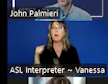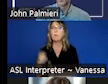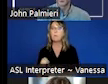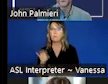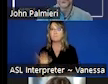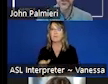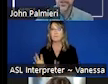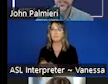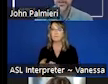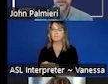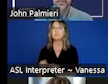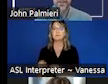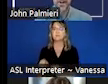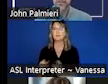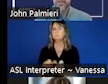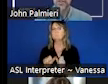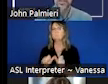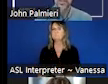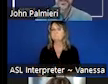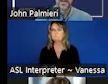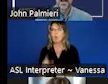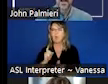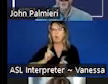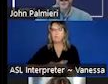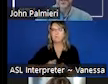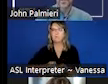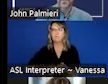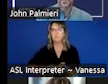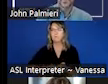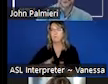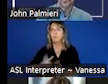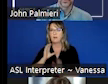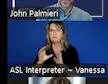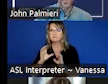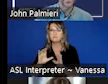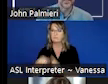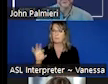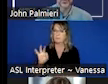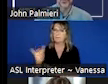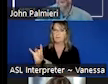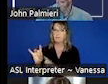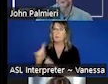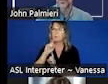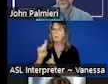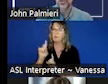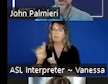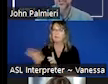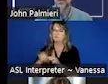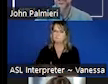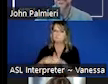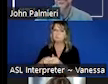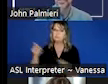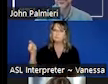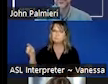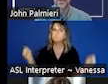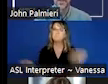a continuation of a conversation on how 988 is really that catalyst for transformative change across the